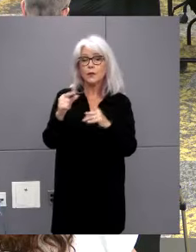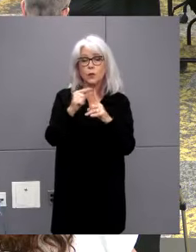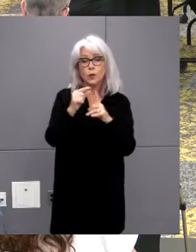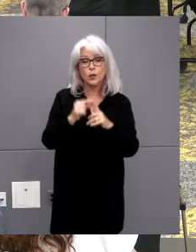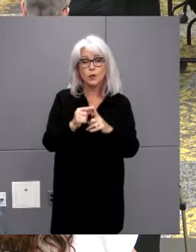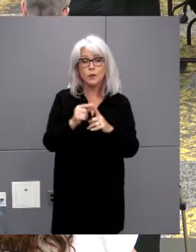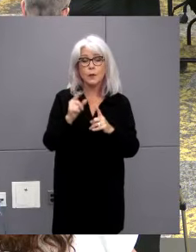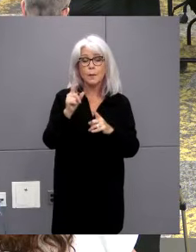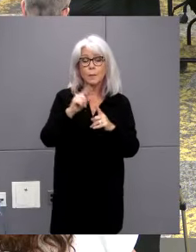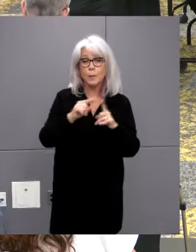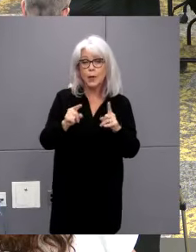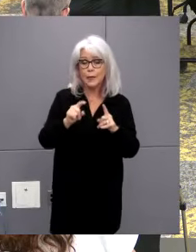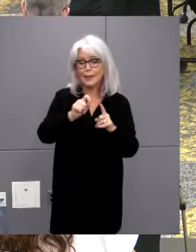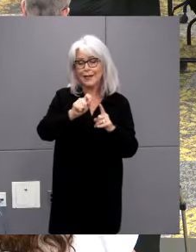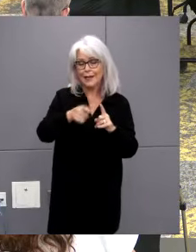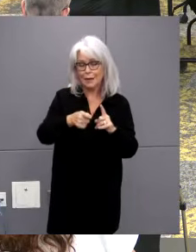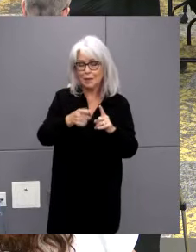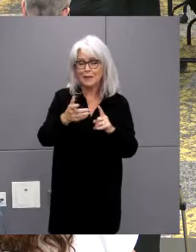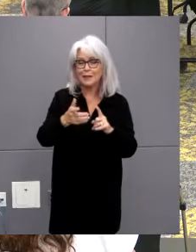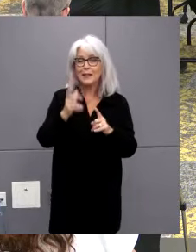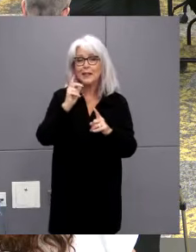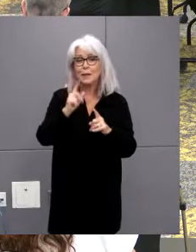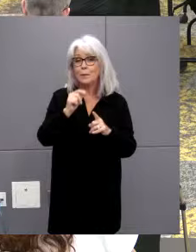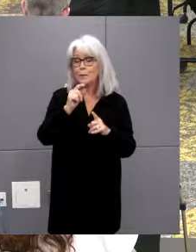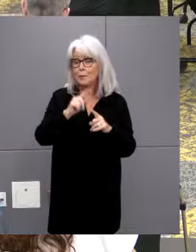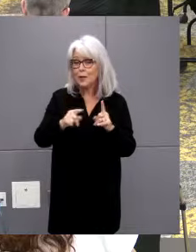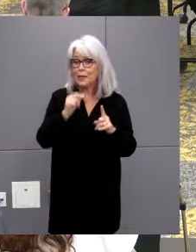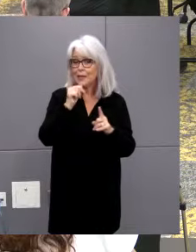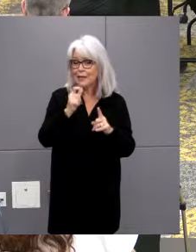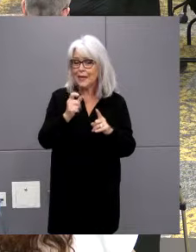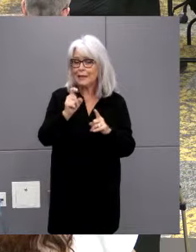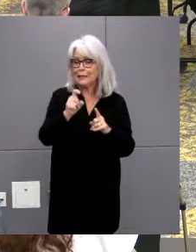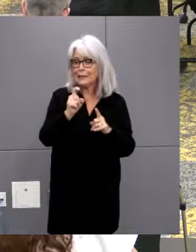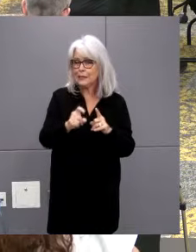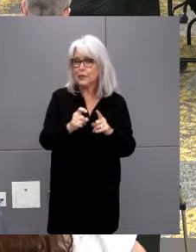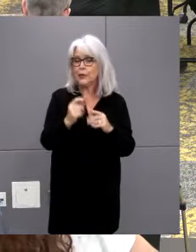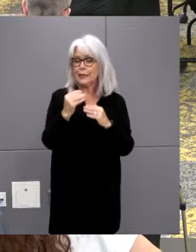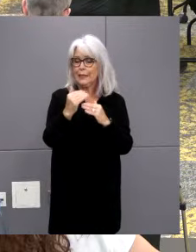"but" and the commas, but are not necessarily limited to,